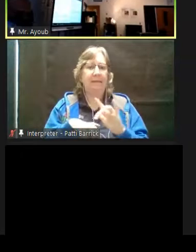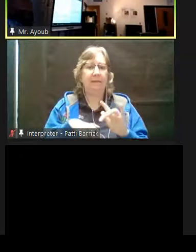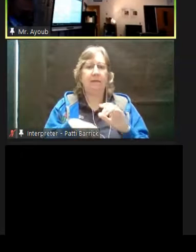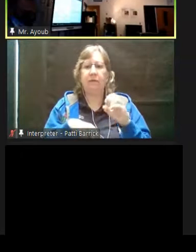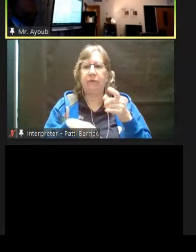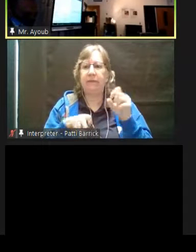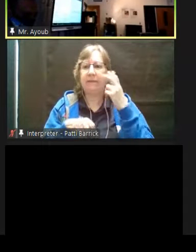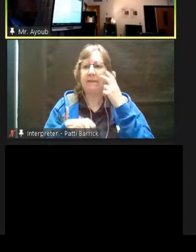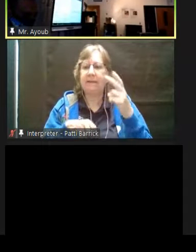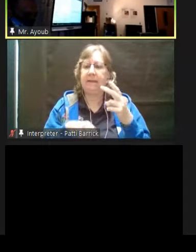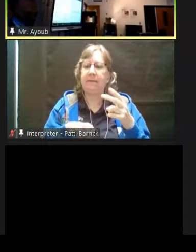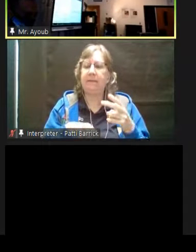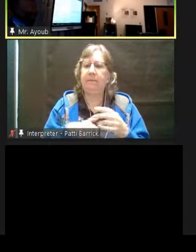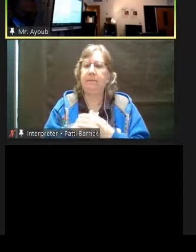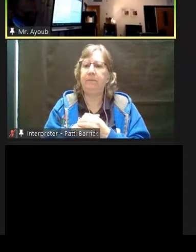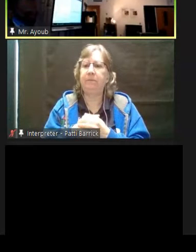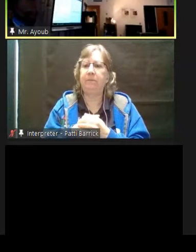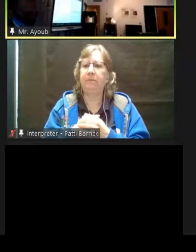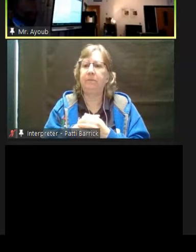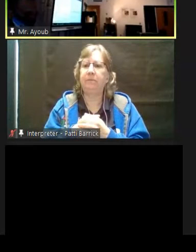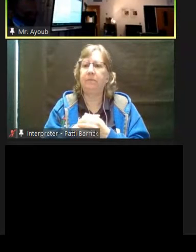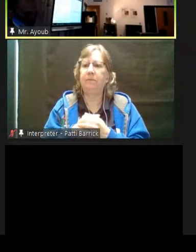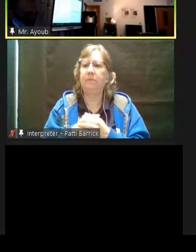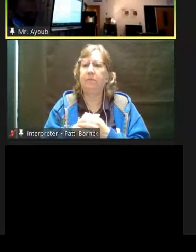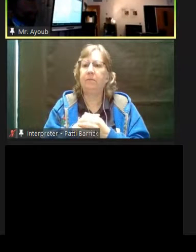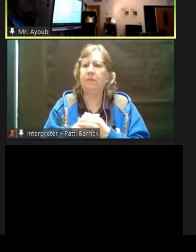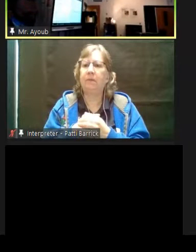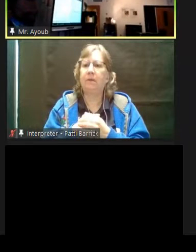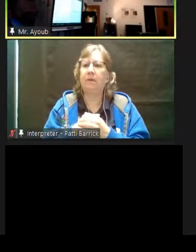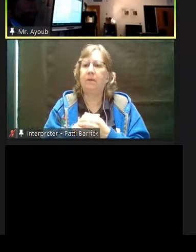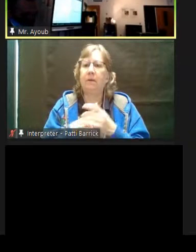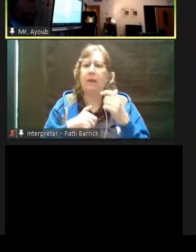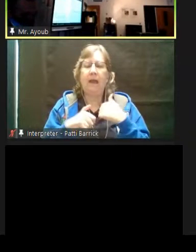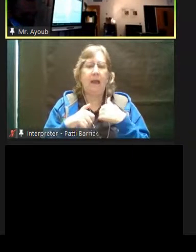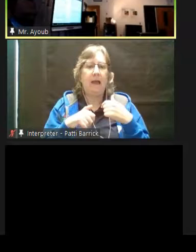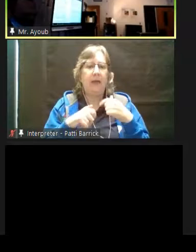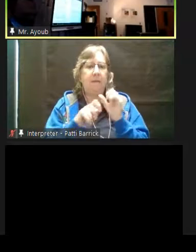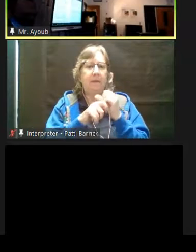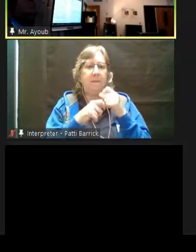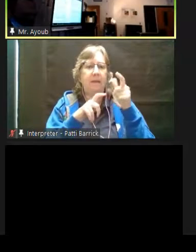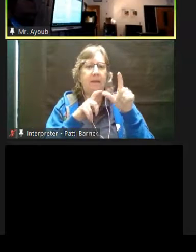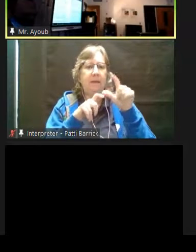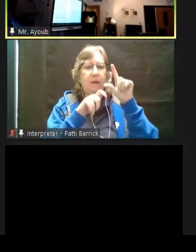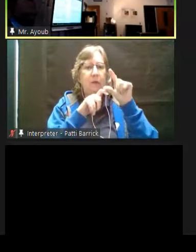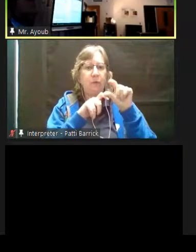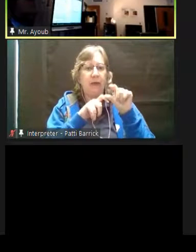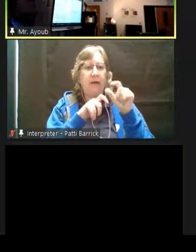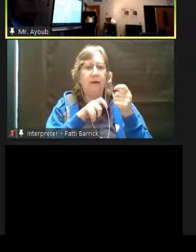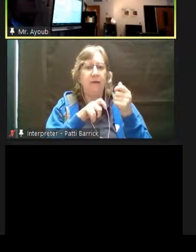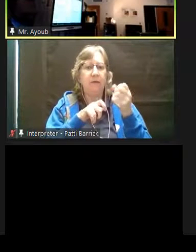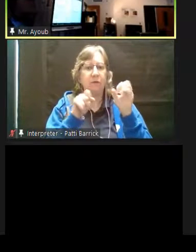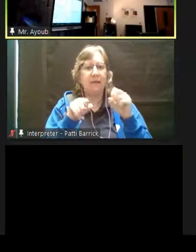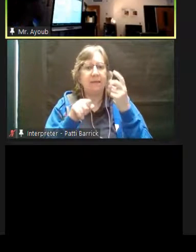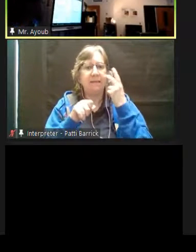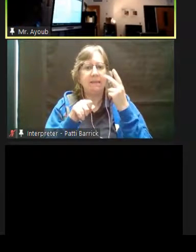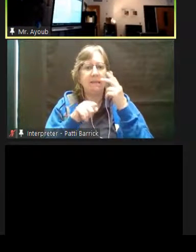see what these are. I'm gonna bring this font size down a little bit, so let's see if I can get it all in one page for you